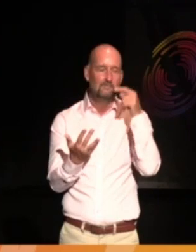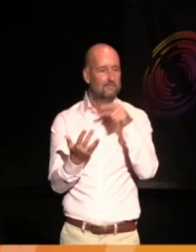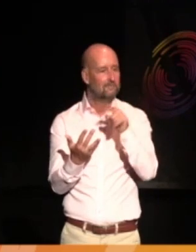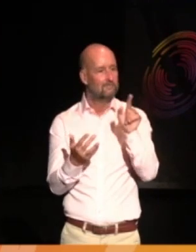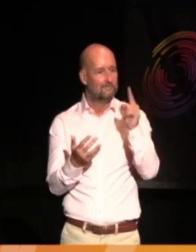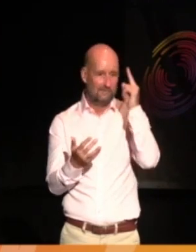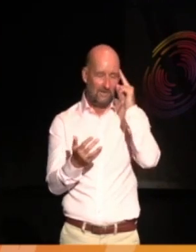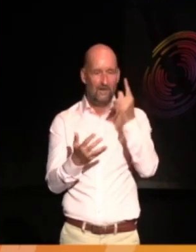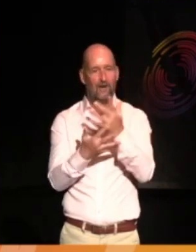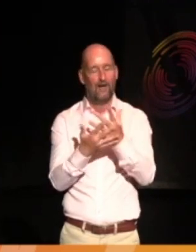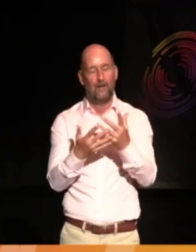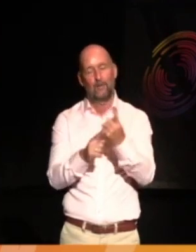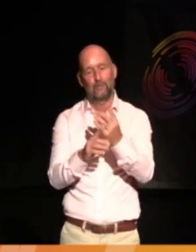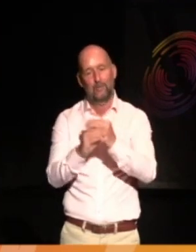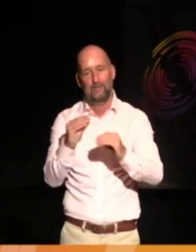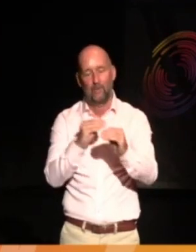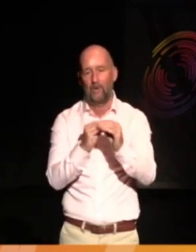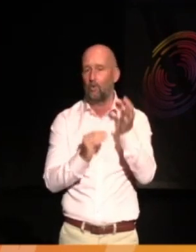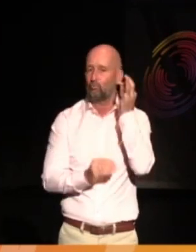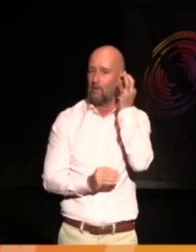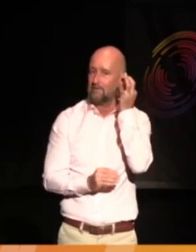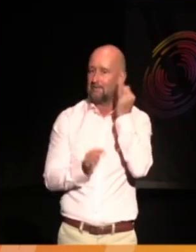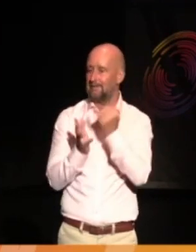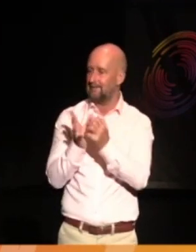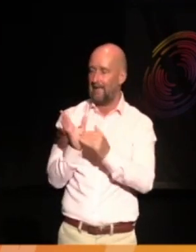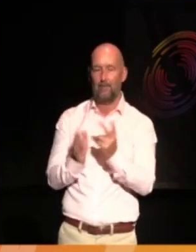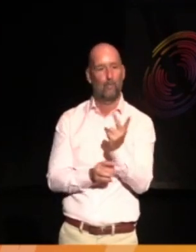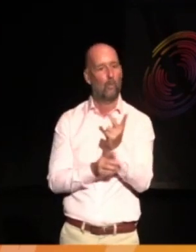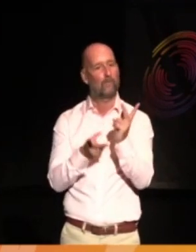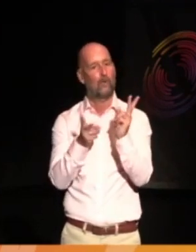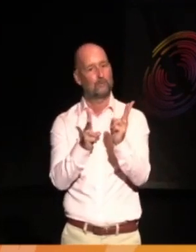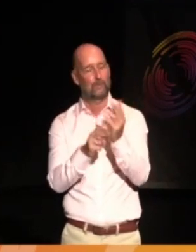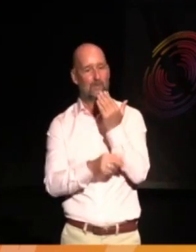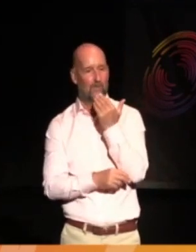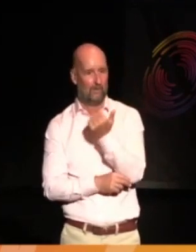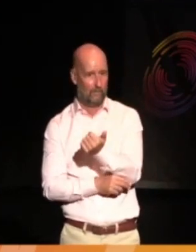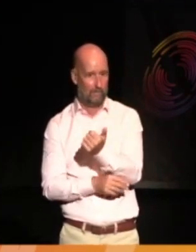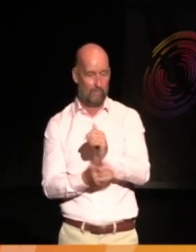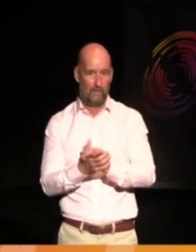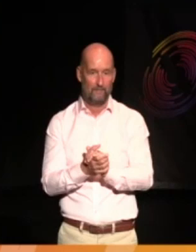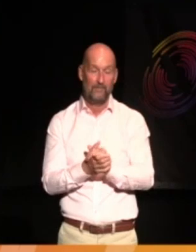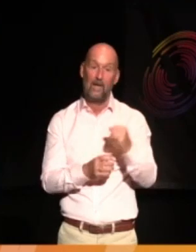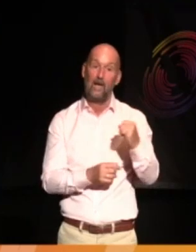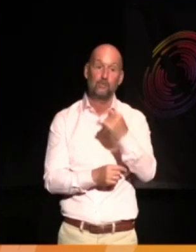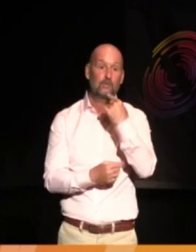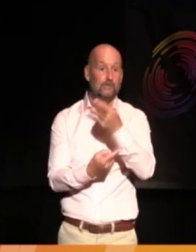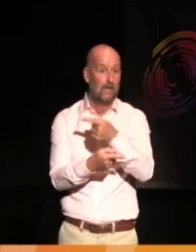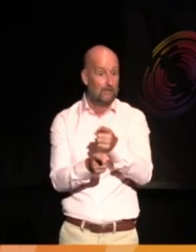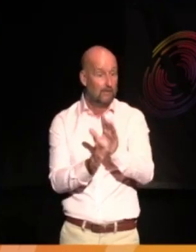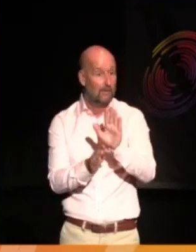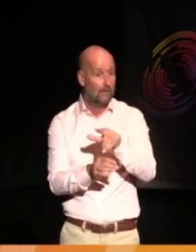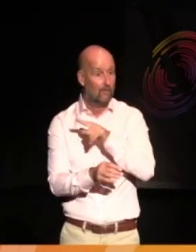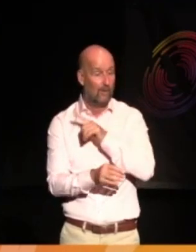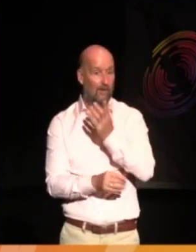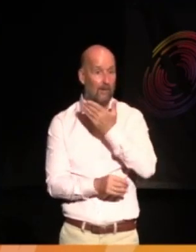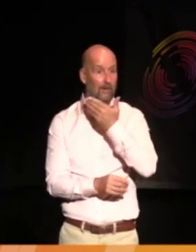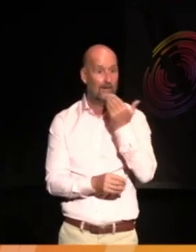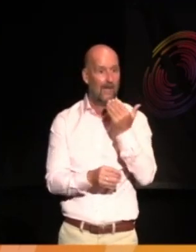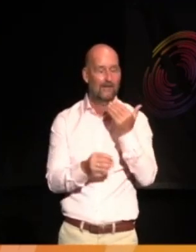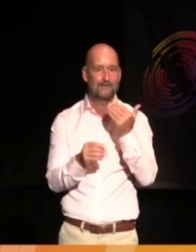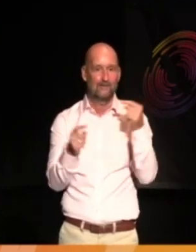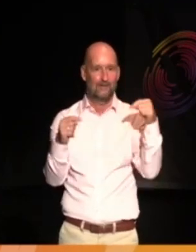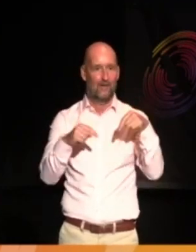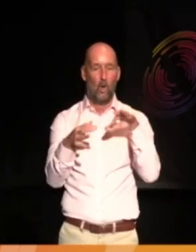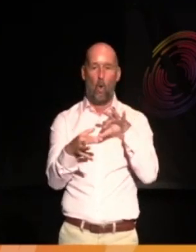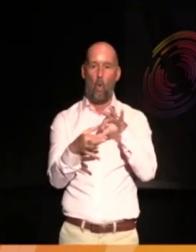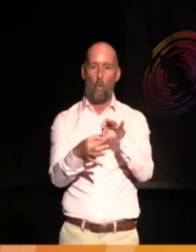mixed the metaphors there. But Russ and Sam, thank you so much for signing. And I should have said this morning, of course, isn't it nice to be home at